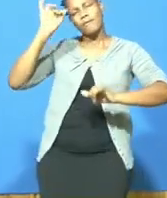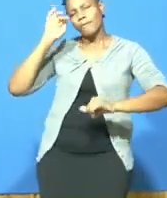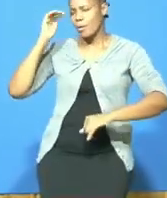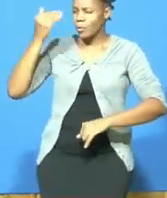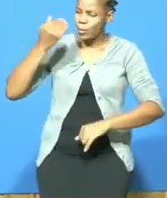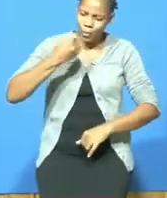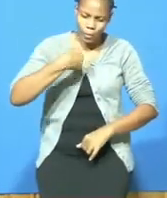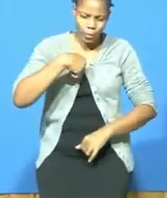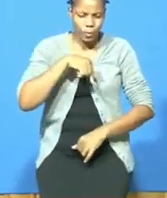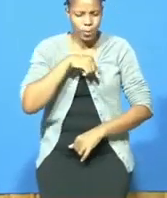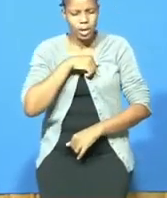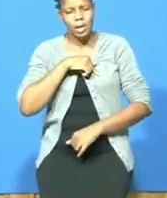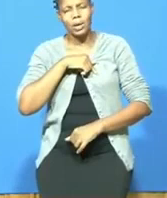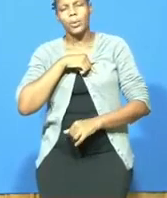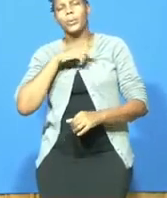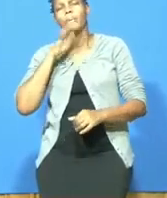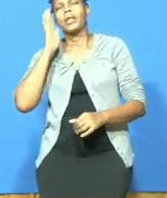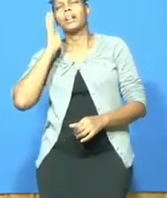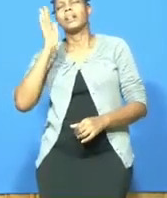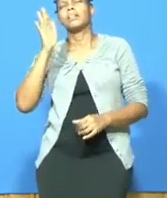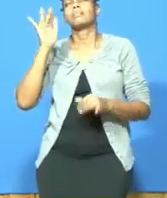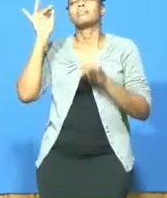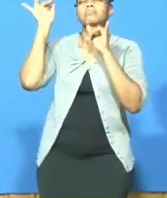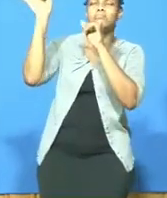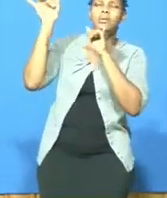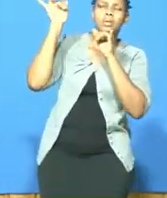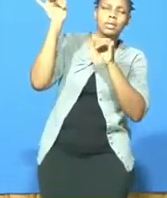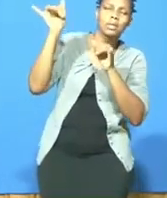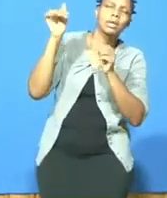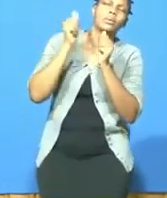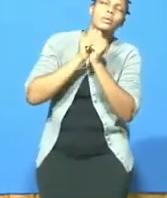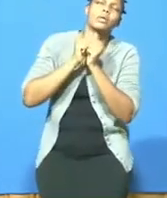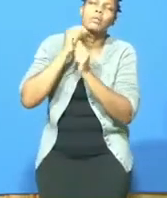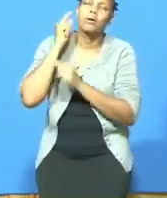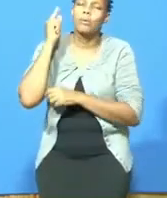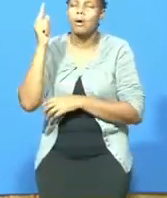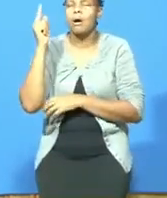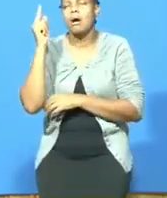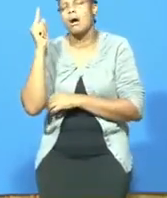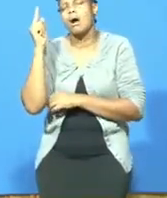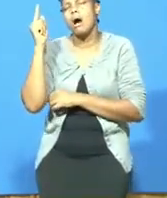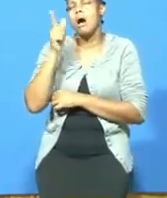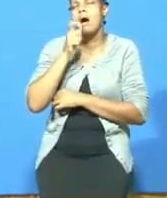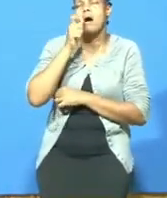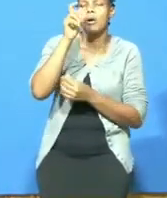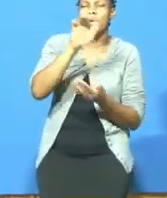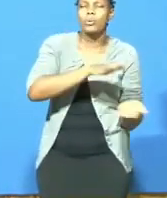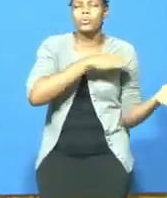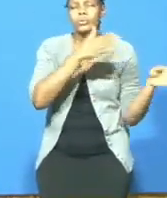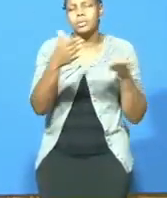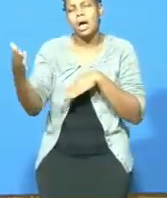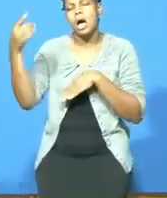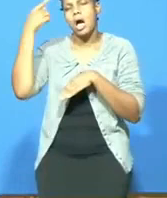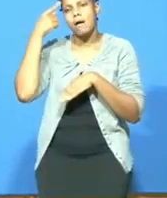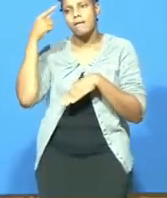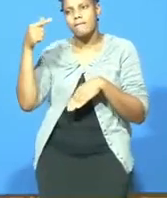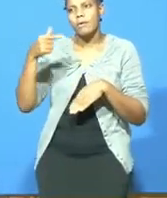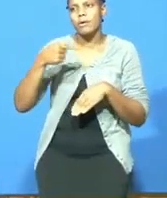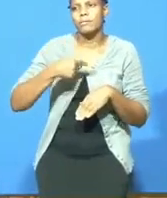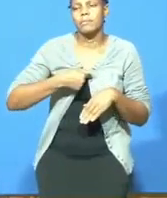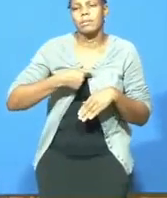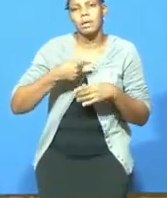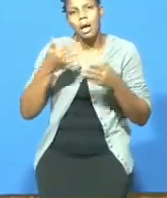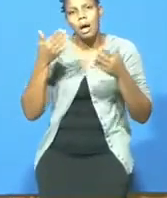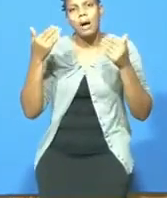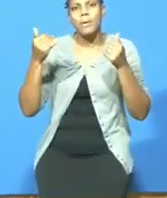that deliverance. Want to break the power of sin. Want to break the chain that